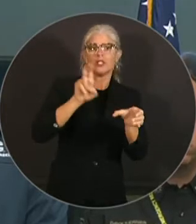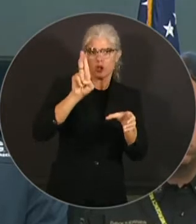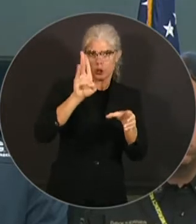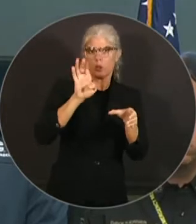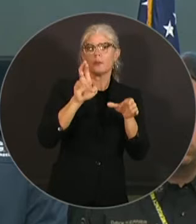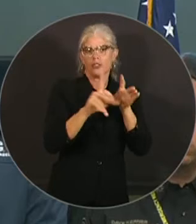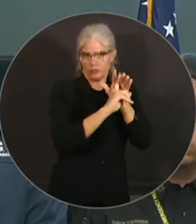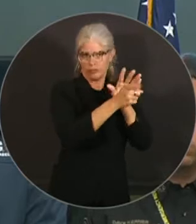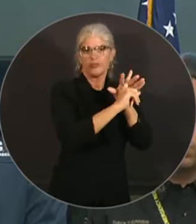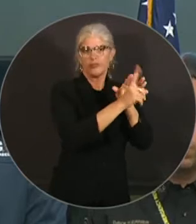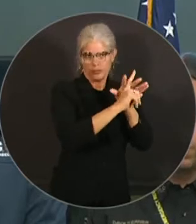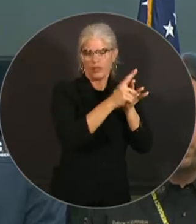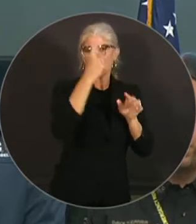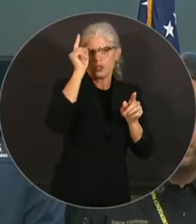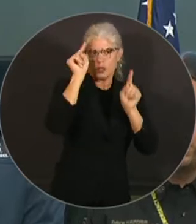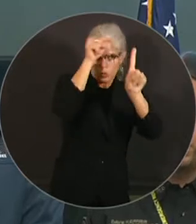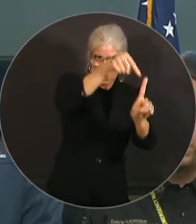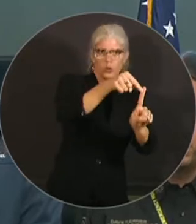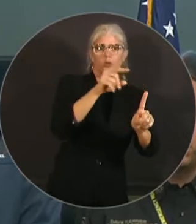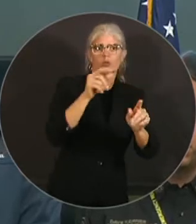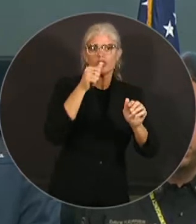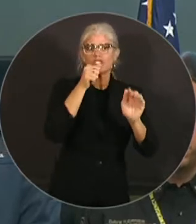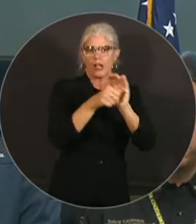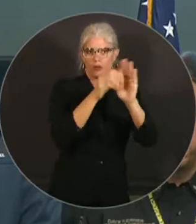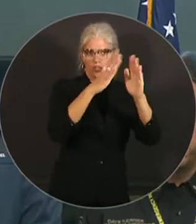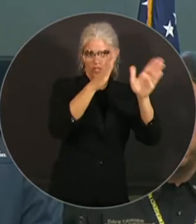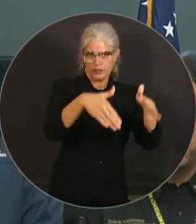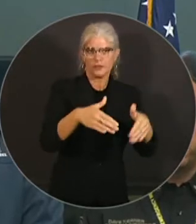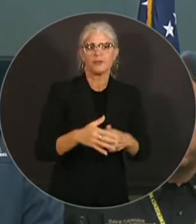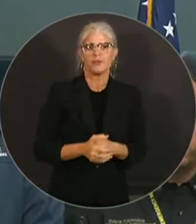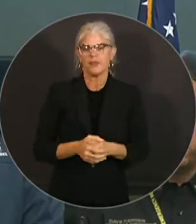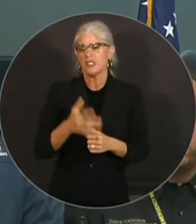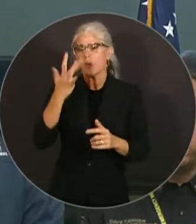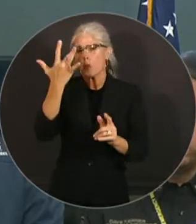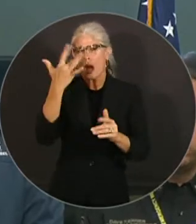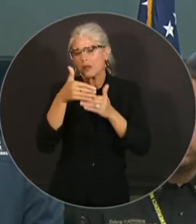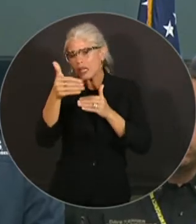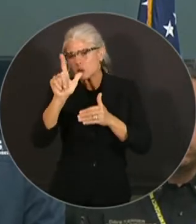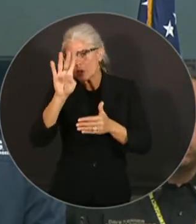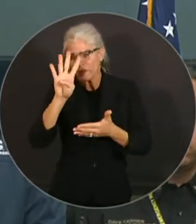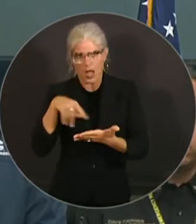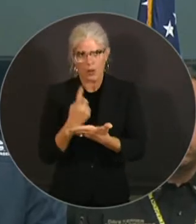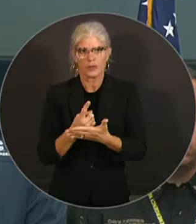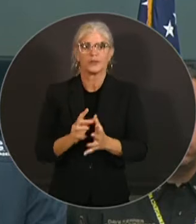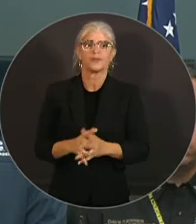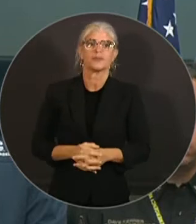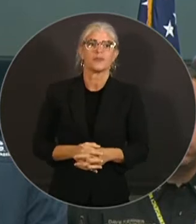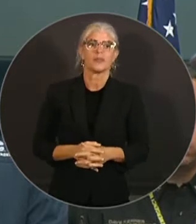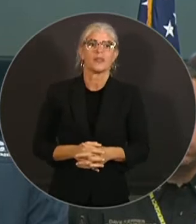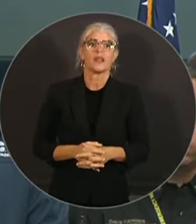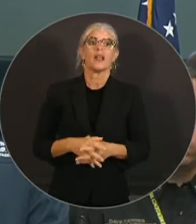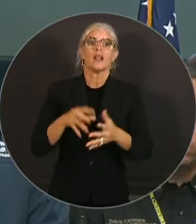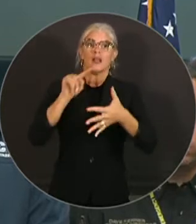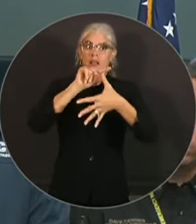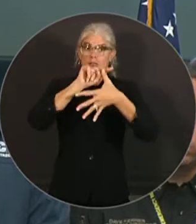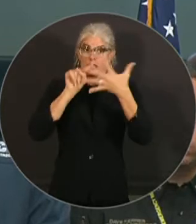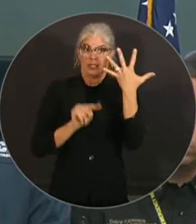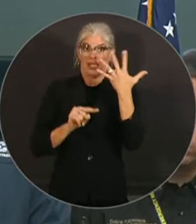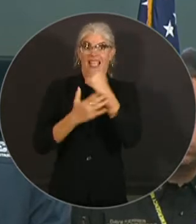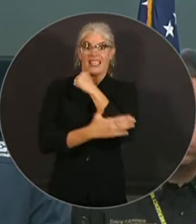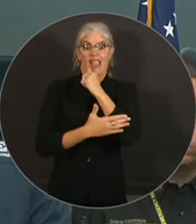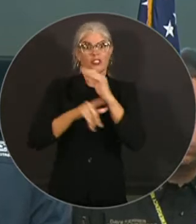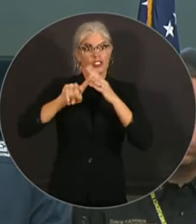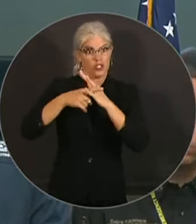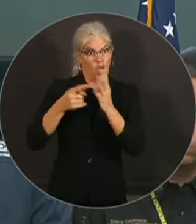you're going to see that happening a lot over the next 24 hours. The following counties will close schools beginning tomorrow, Tuesday,